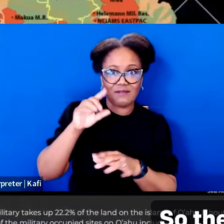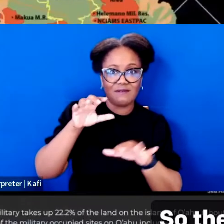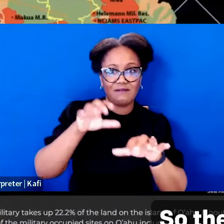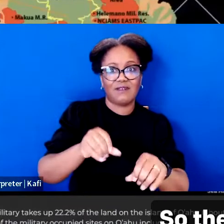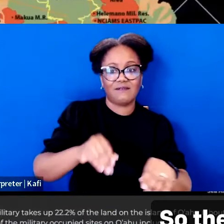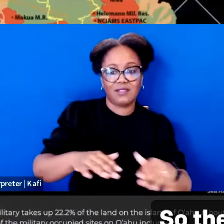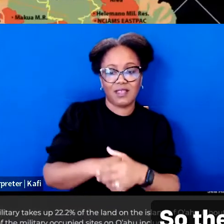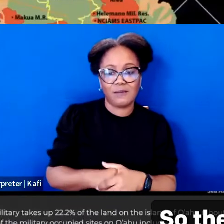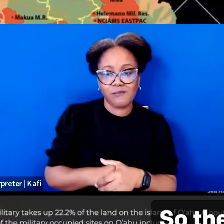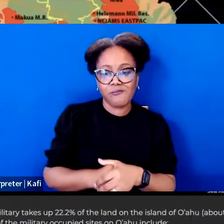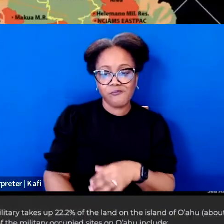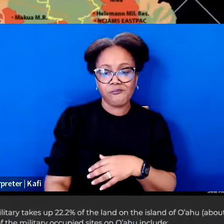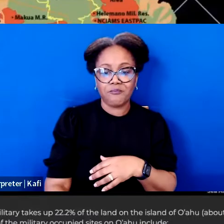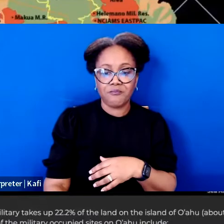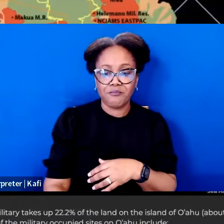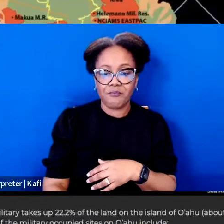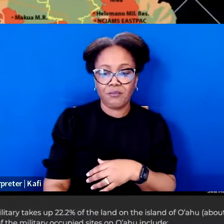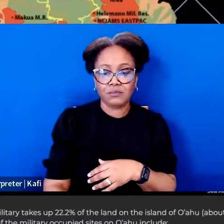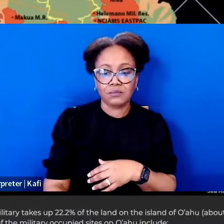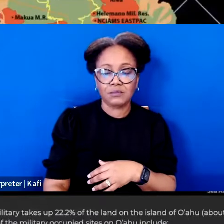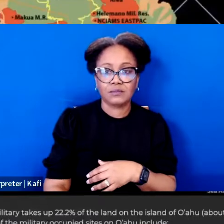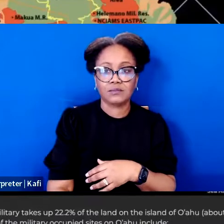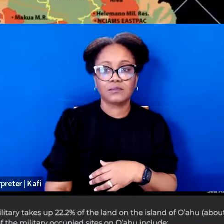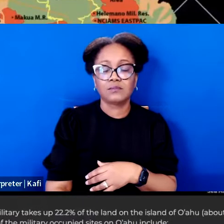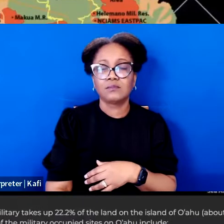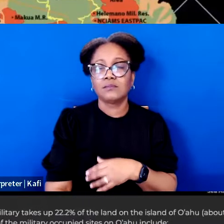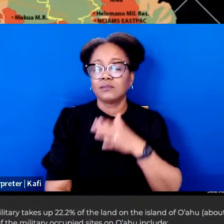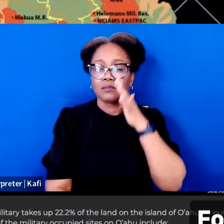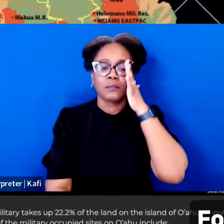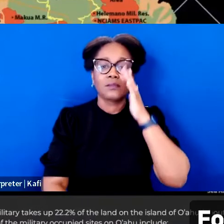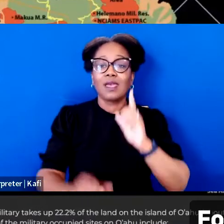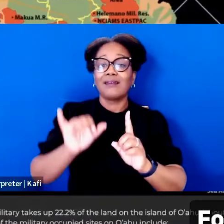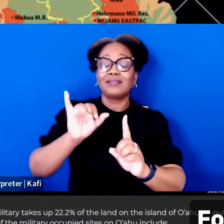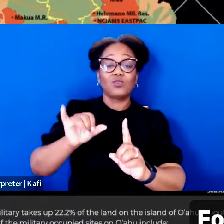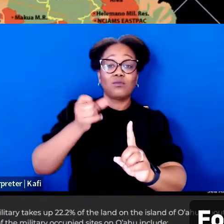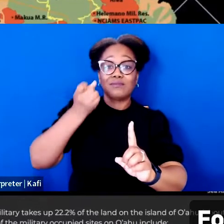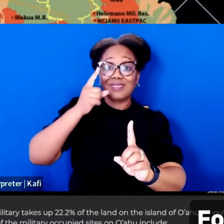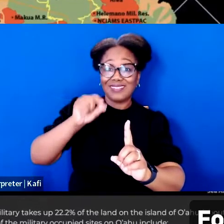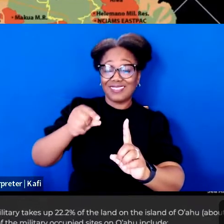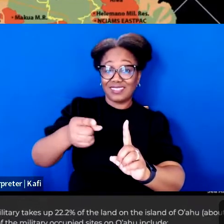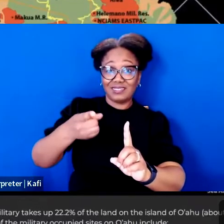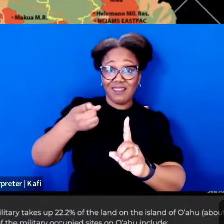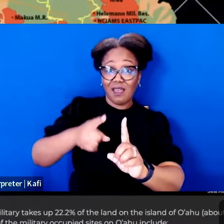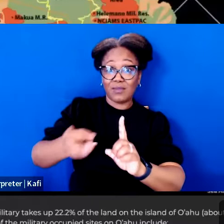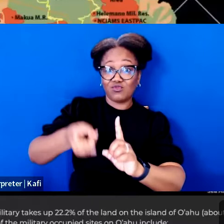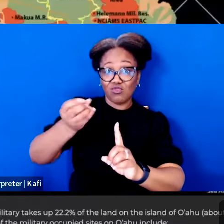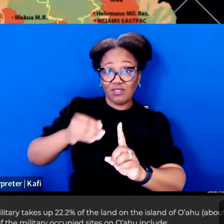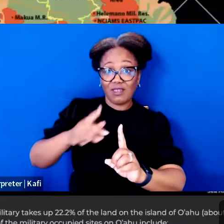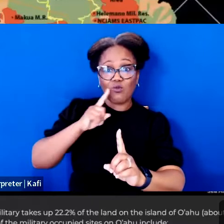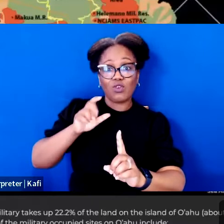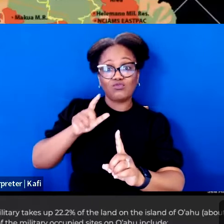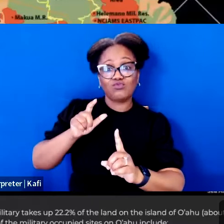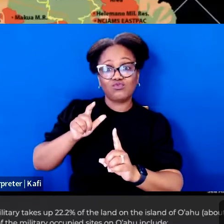So the theft of the Hawaiian kingdom happened 129 years ago. For reference, the oldest living human being today